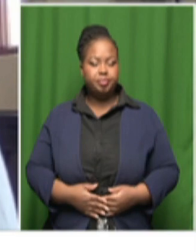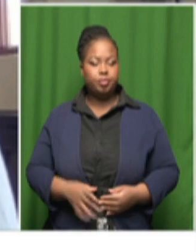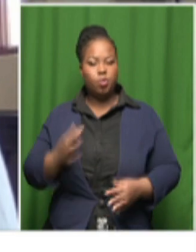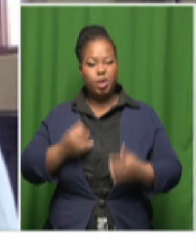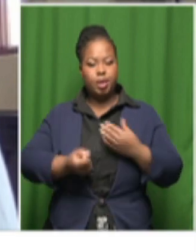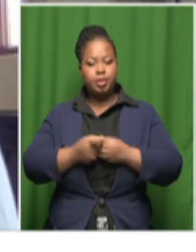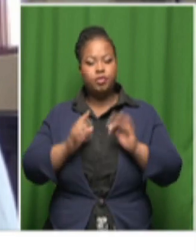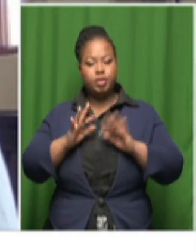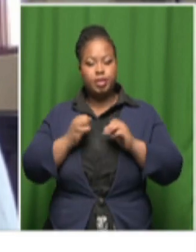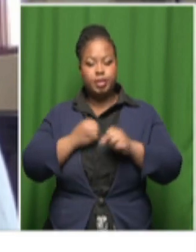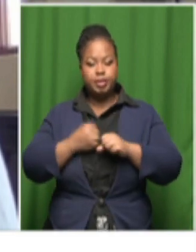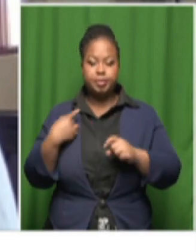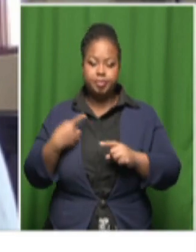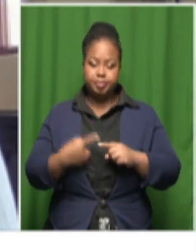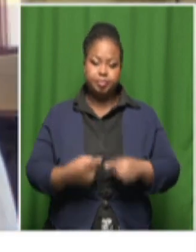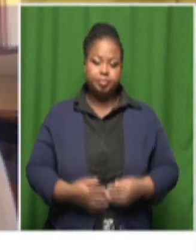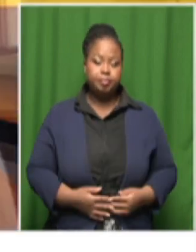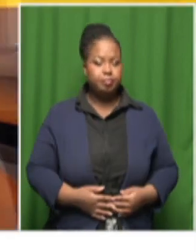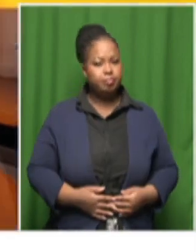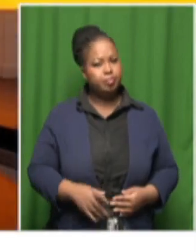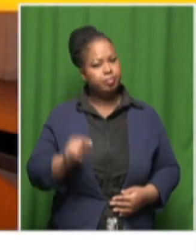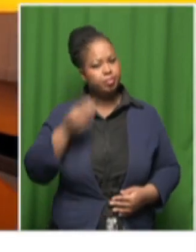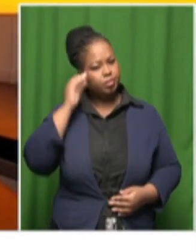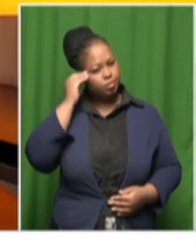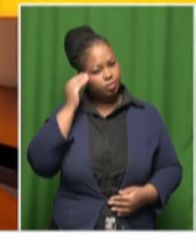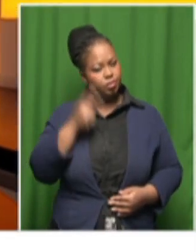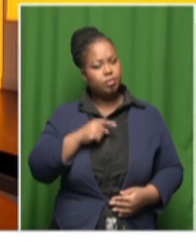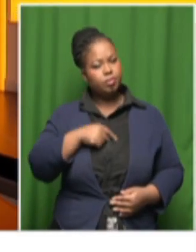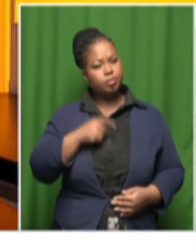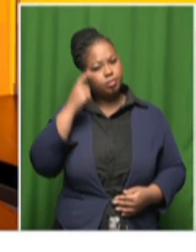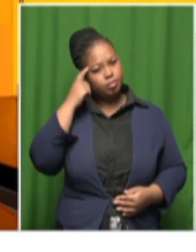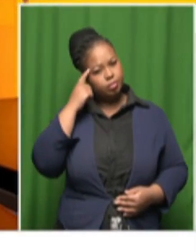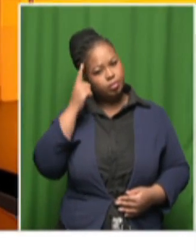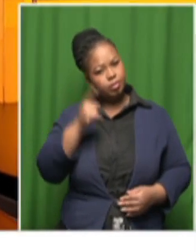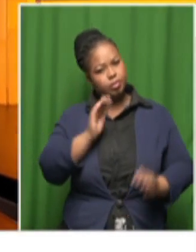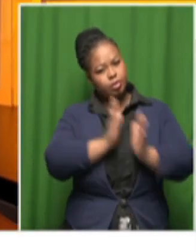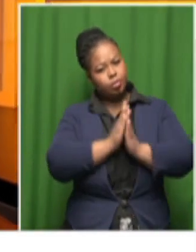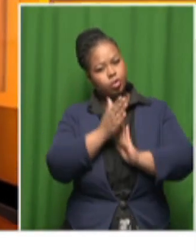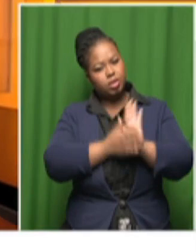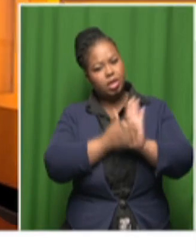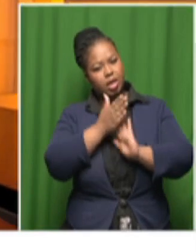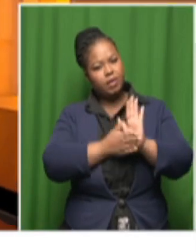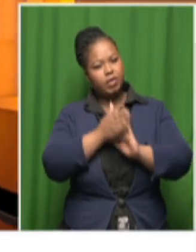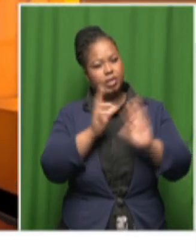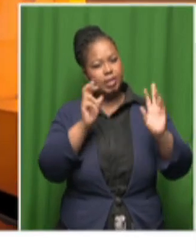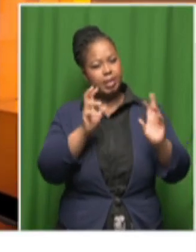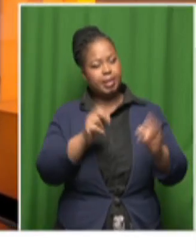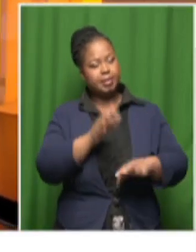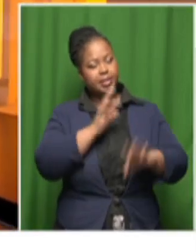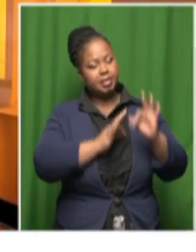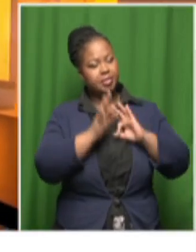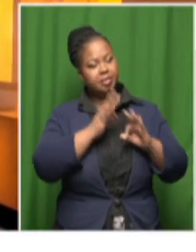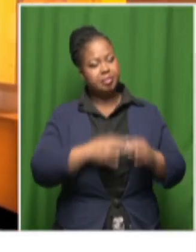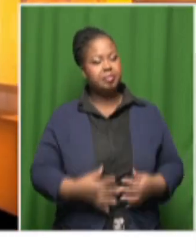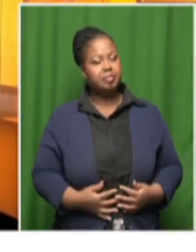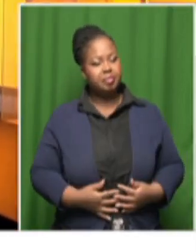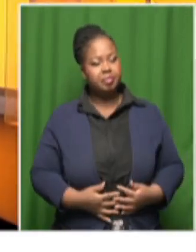decade. You know, I'm always interested to know the thought process behind a book's cover and title. Tell us a little bit about